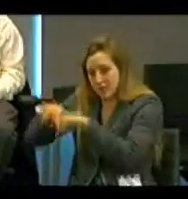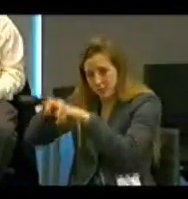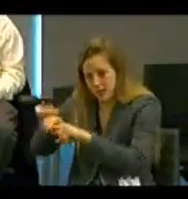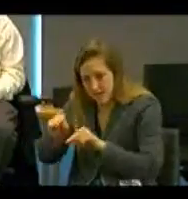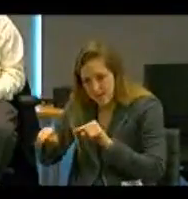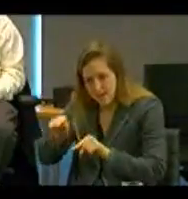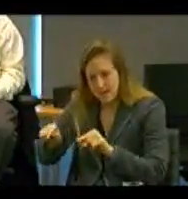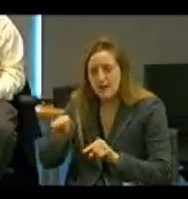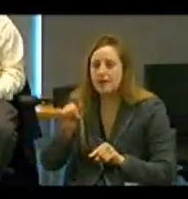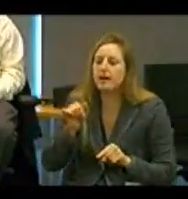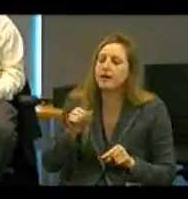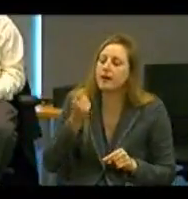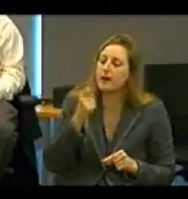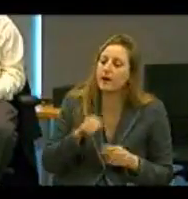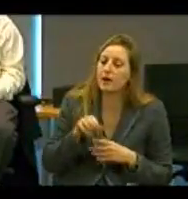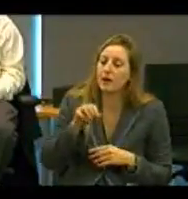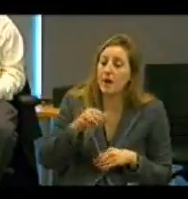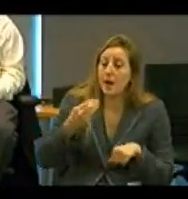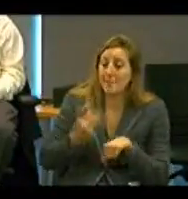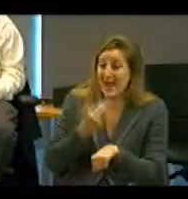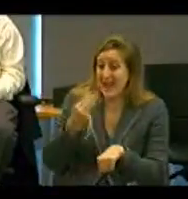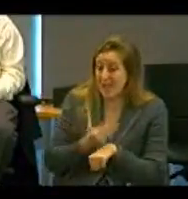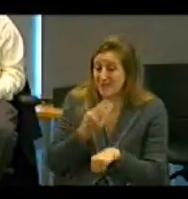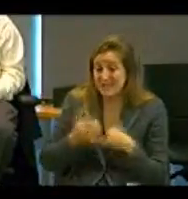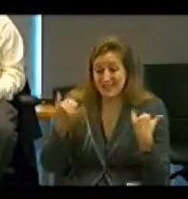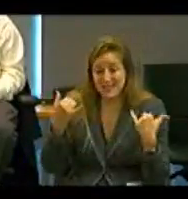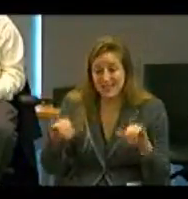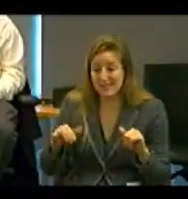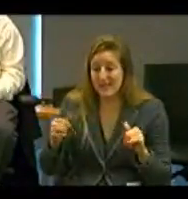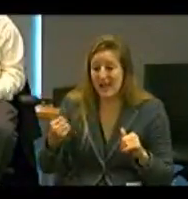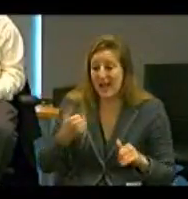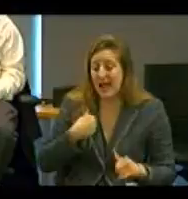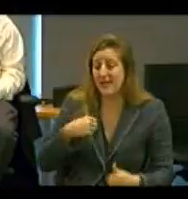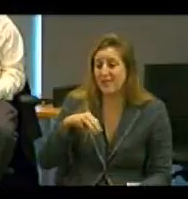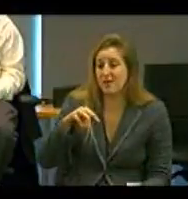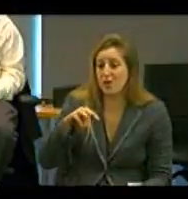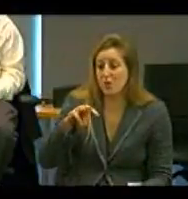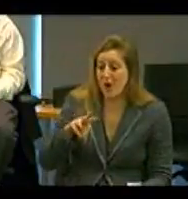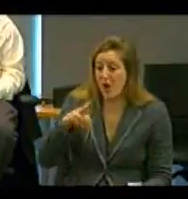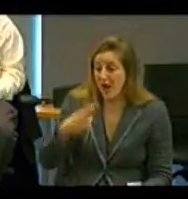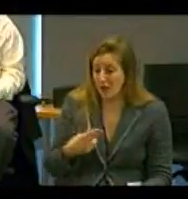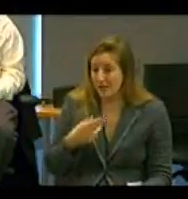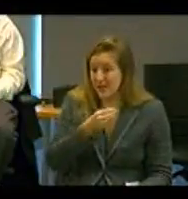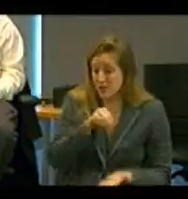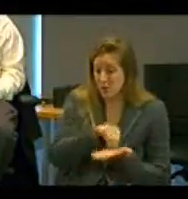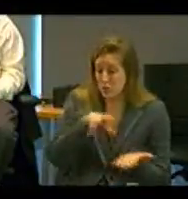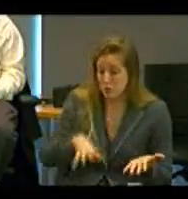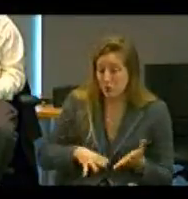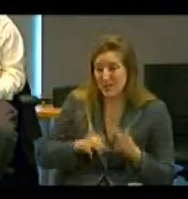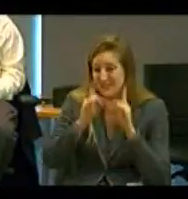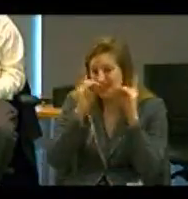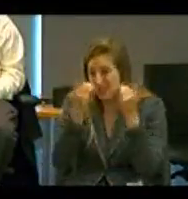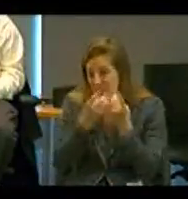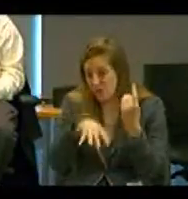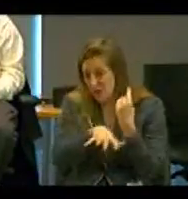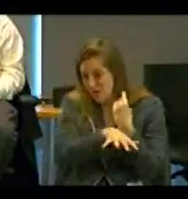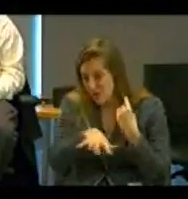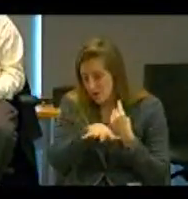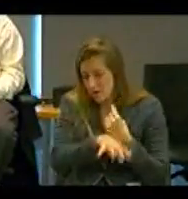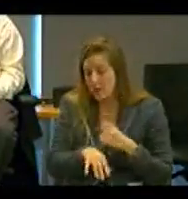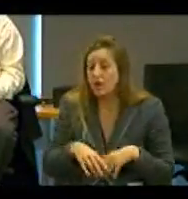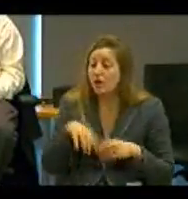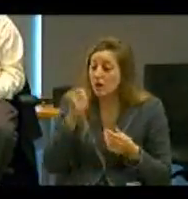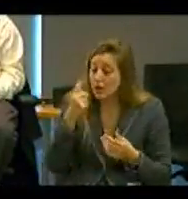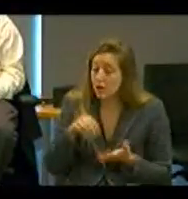there. Miami still warehouses students in off-site detention centers and does not call it suspending them. And in Washington, D.C., principals engaged in